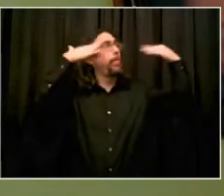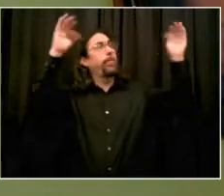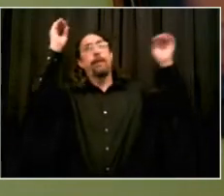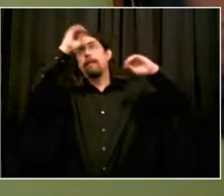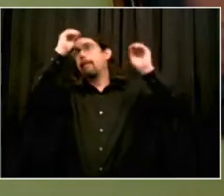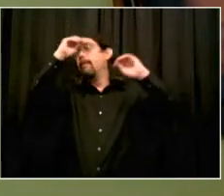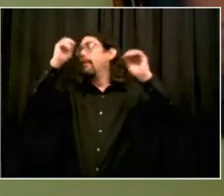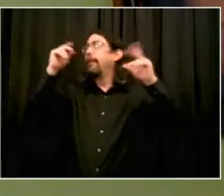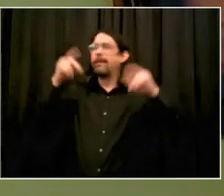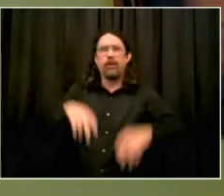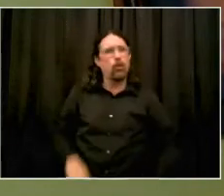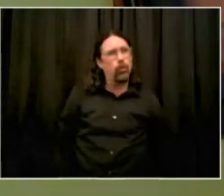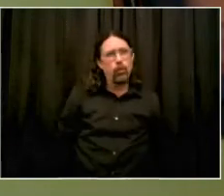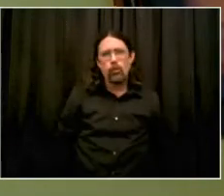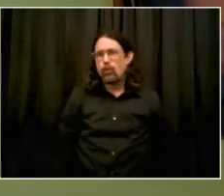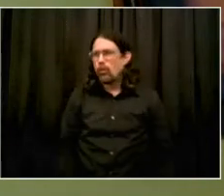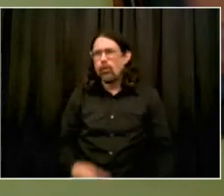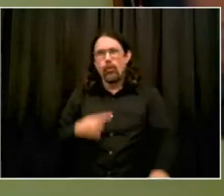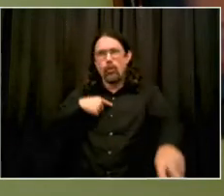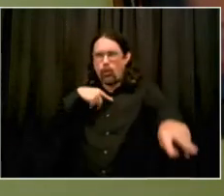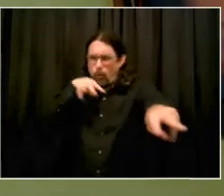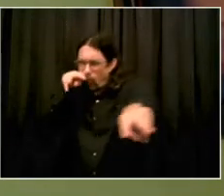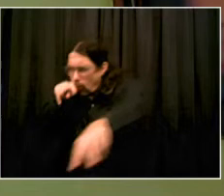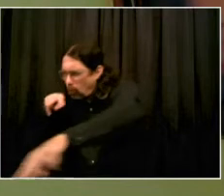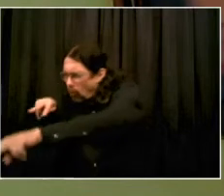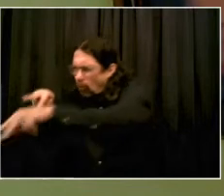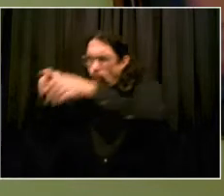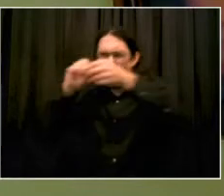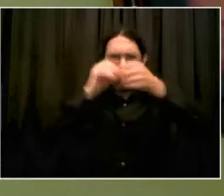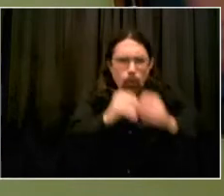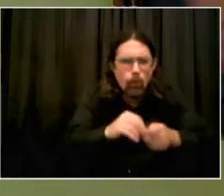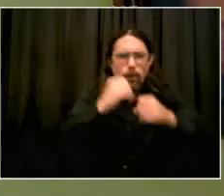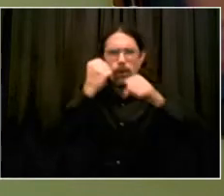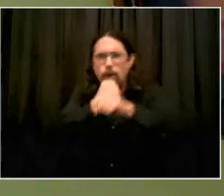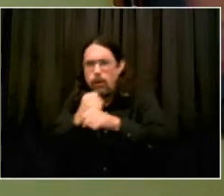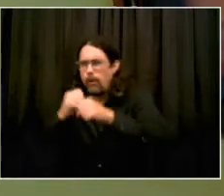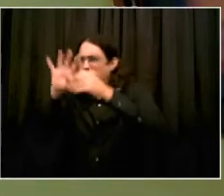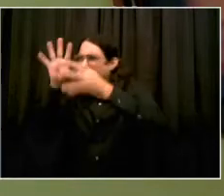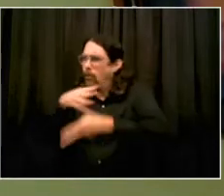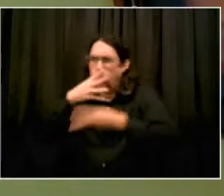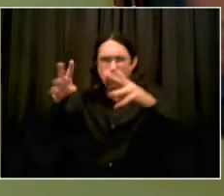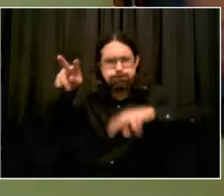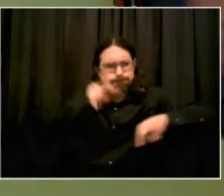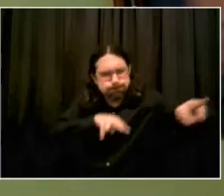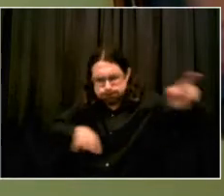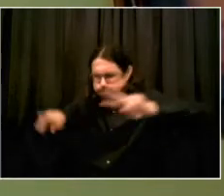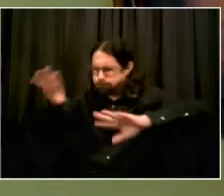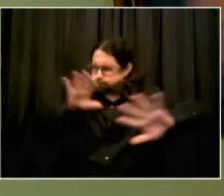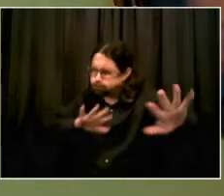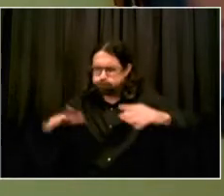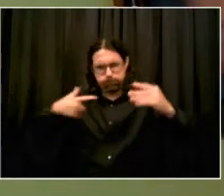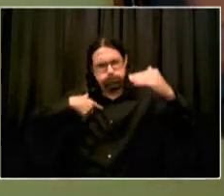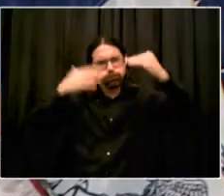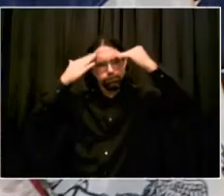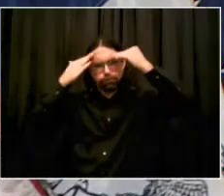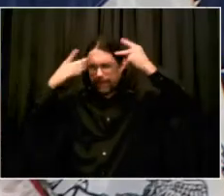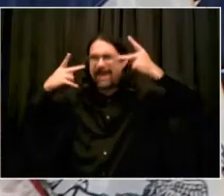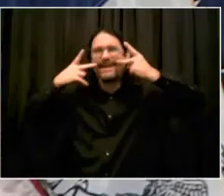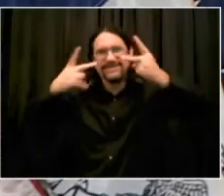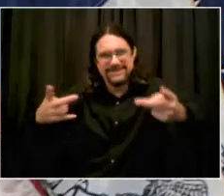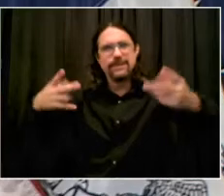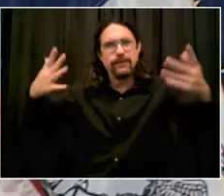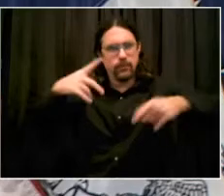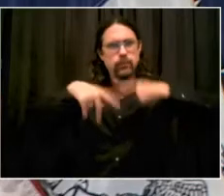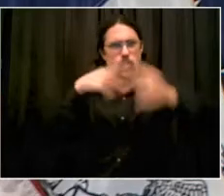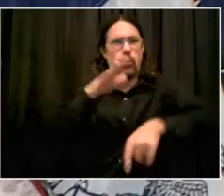used for health and safety, like masks and physical distancing and ventilation. We have time for 2 more for today. The